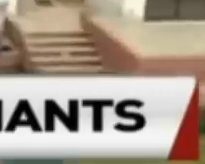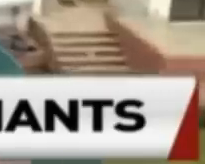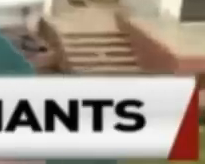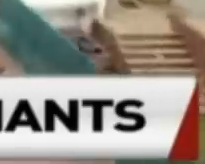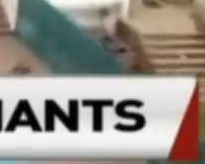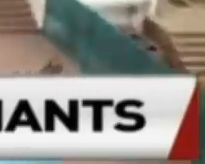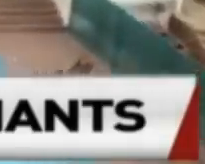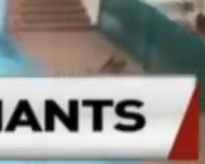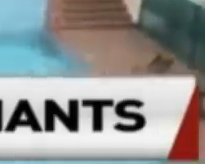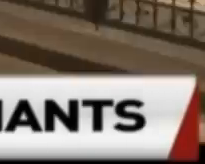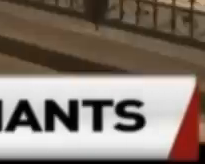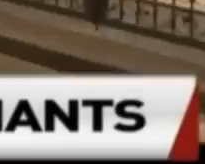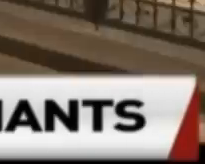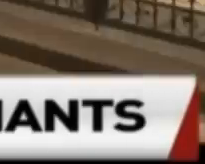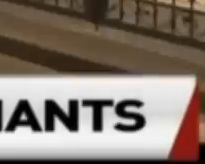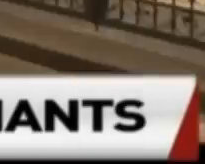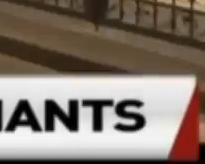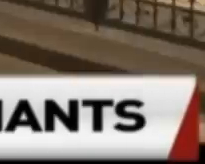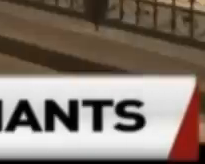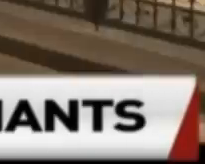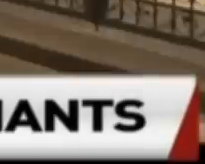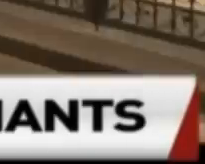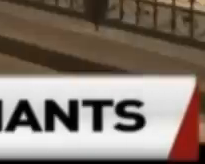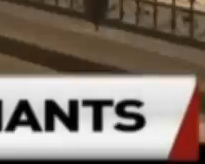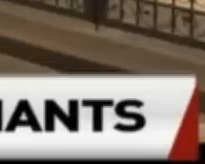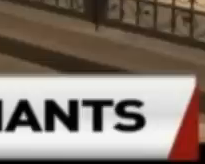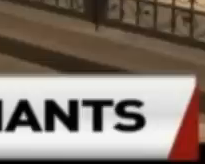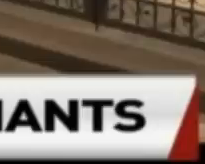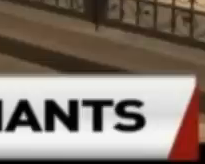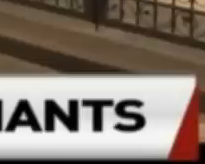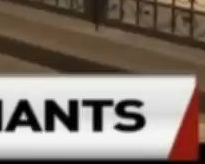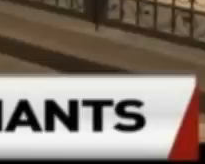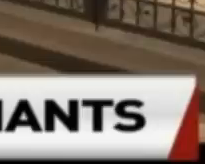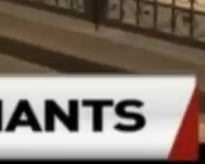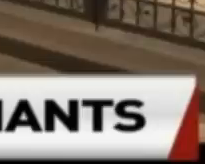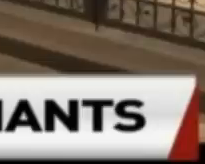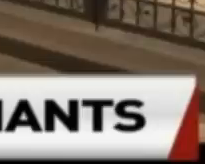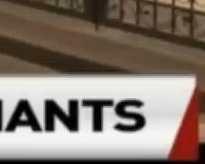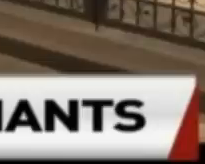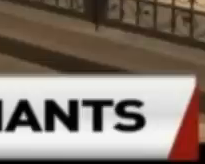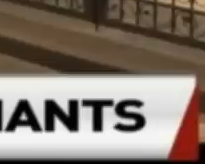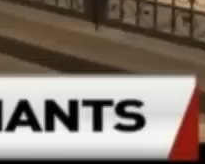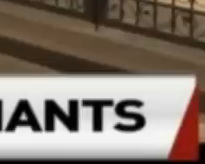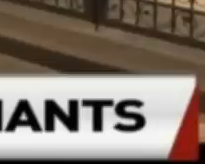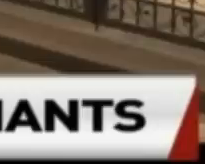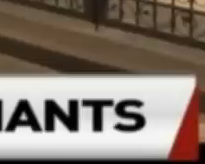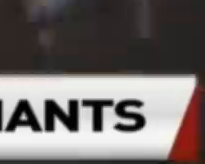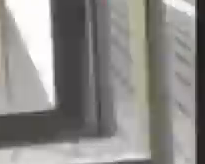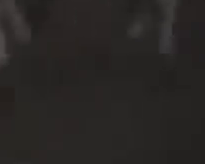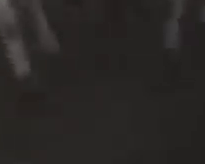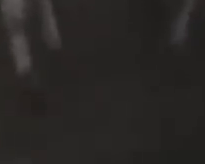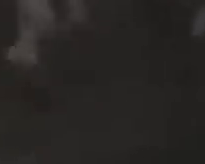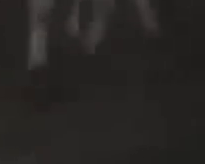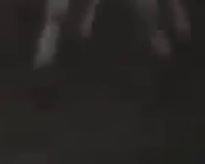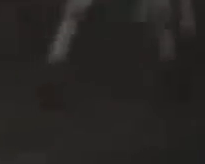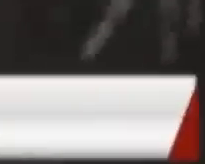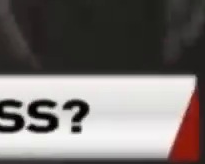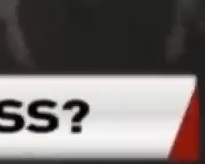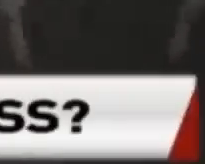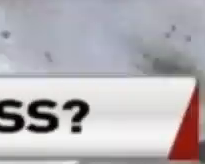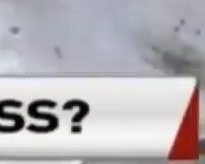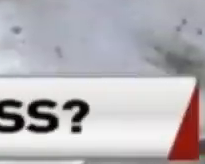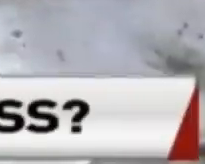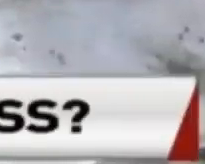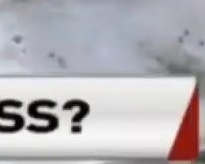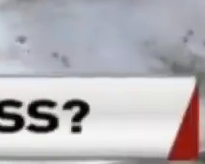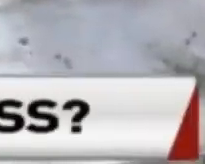wealth overnight? Villas are going for 105 million. Yeah, and the 5-bedroom villas. Also